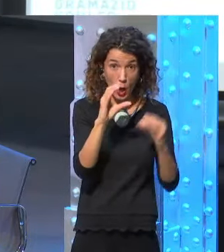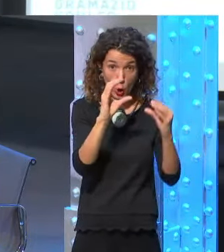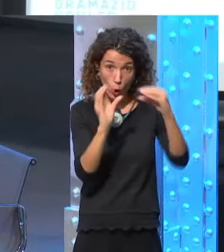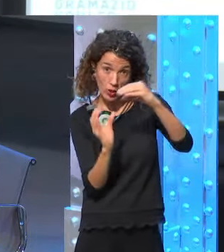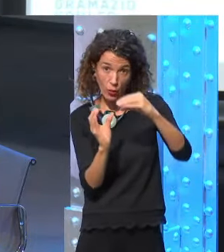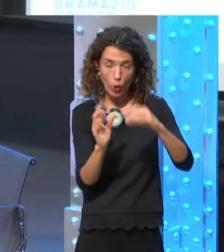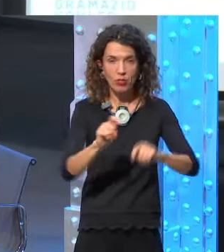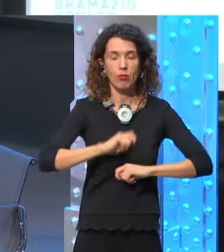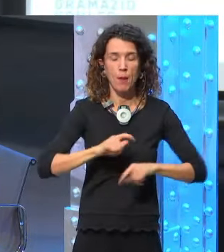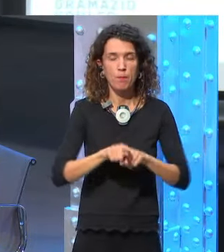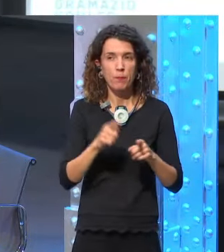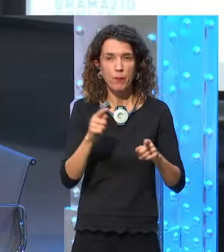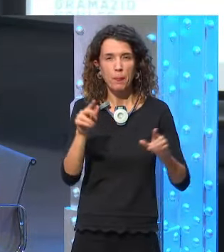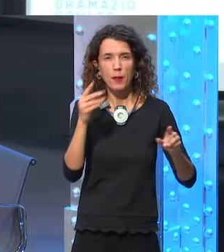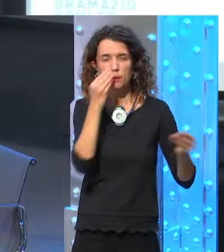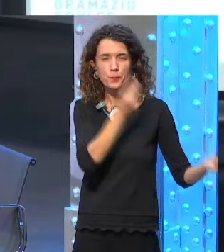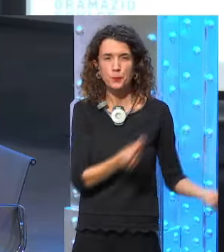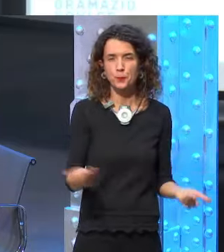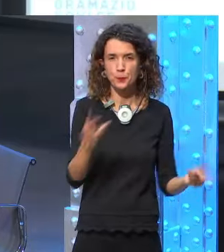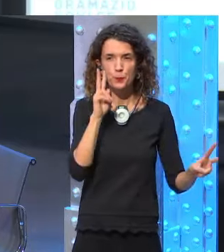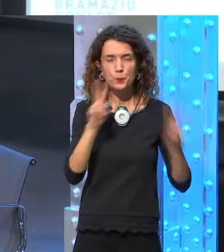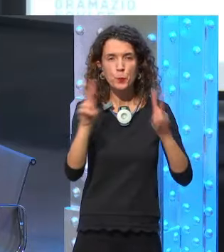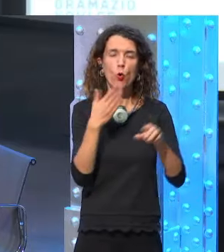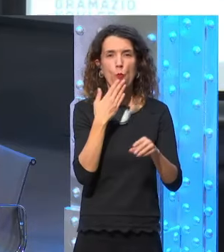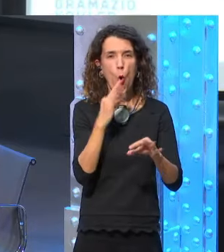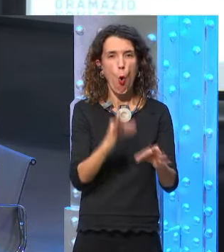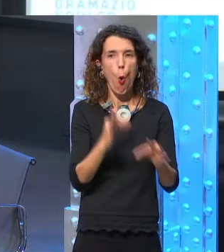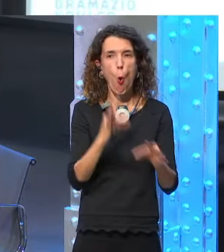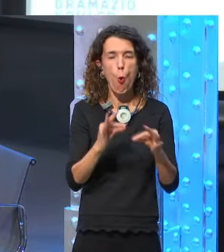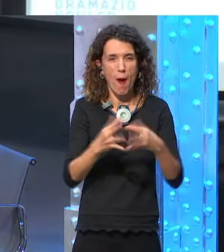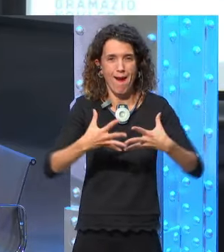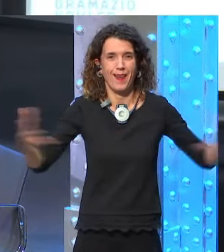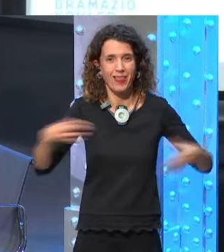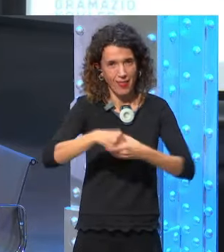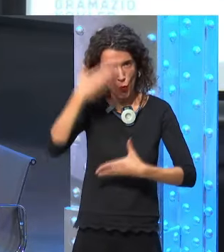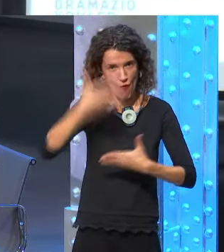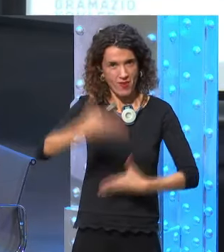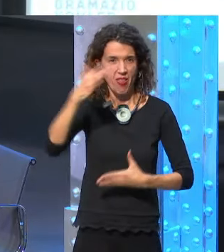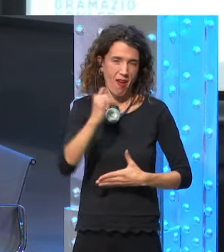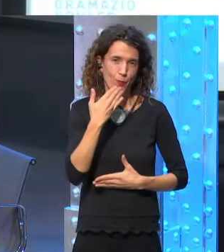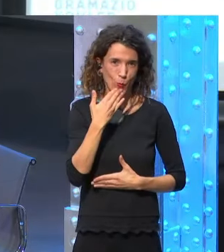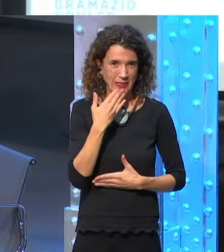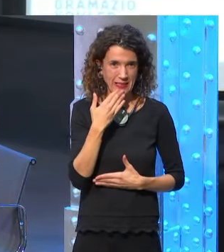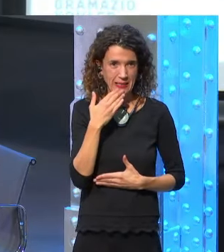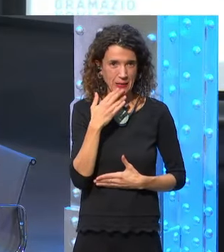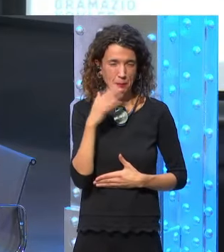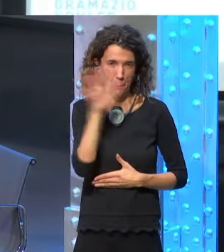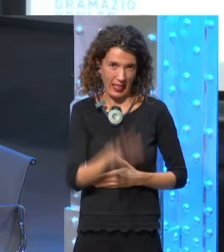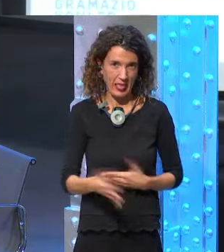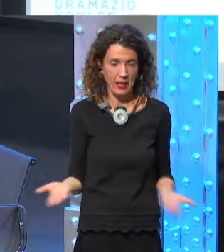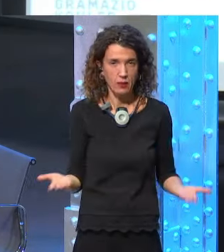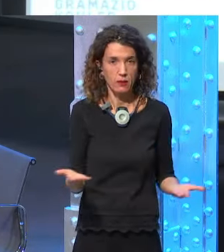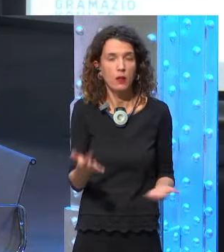oversized grapes on this facade. So it's really just a play of light